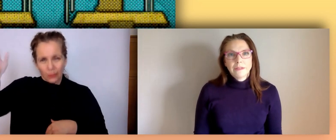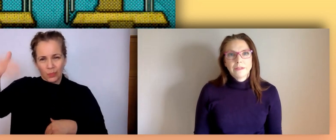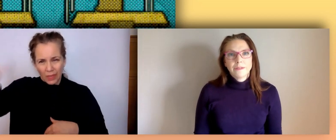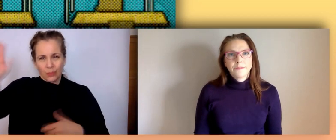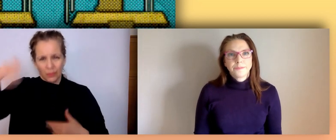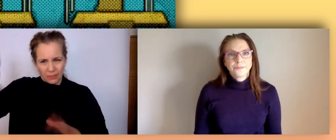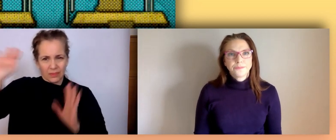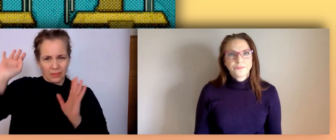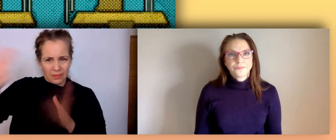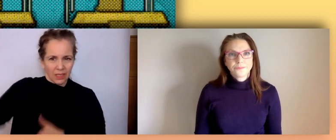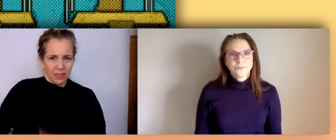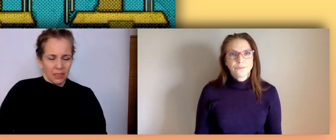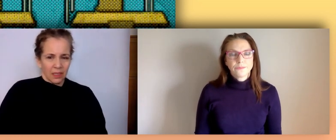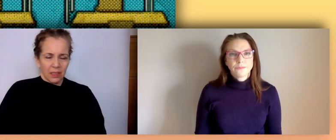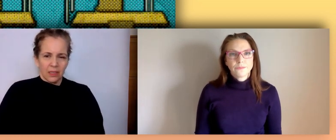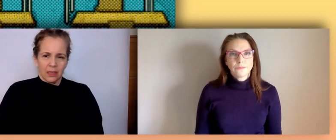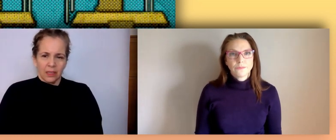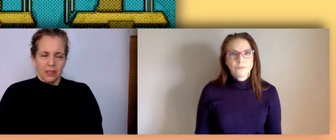Outside.